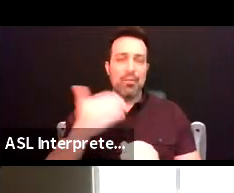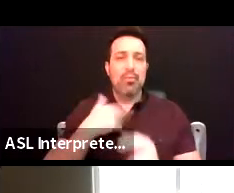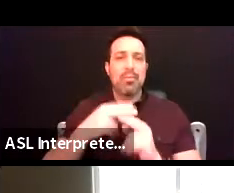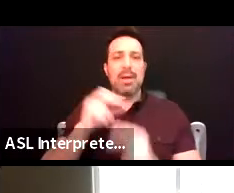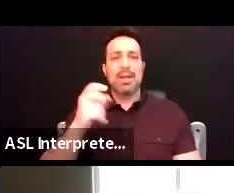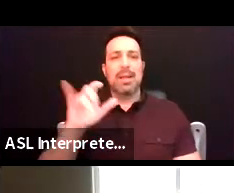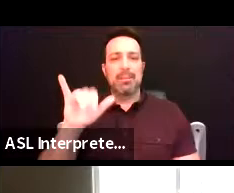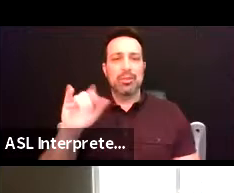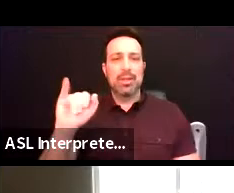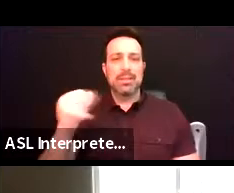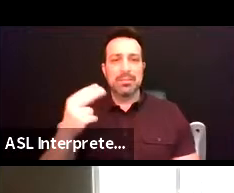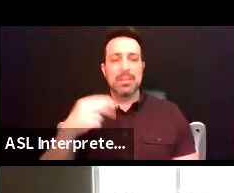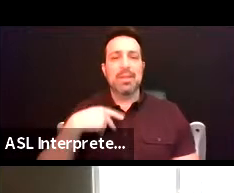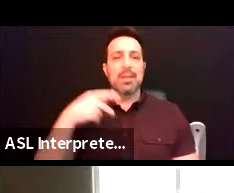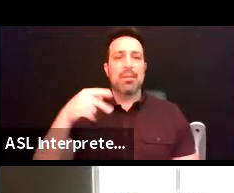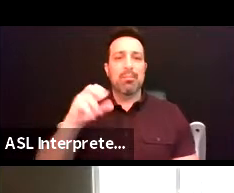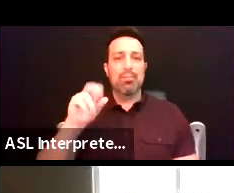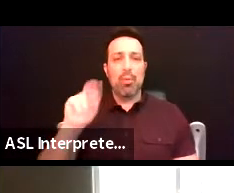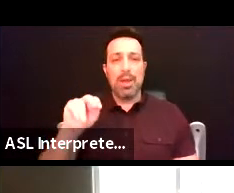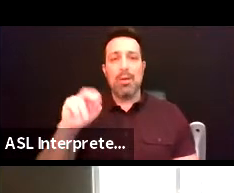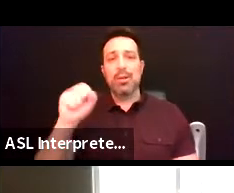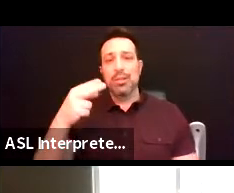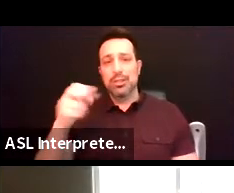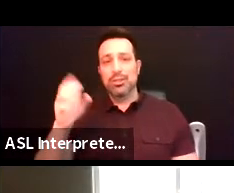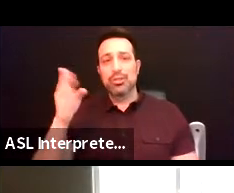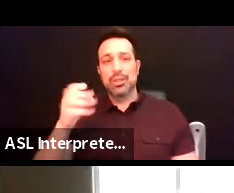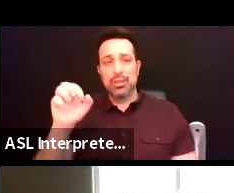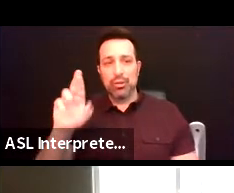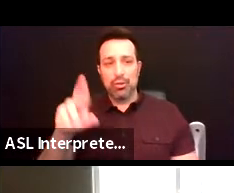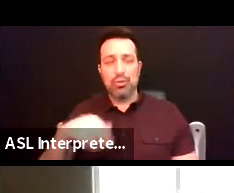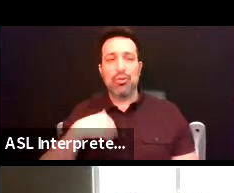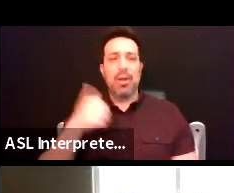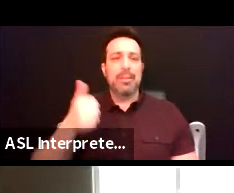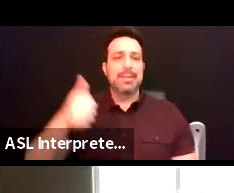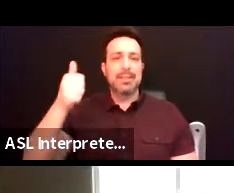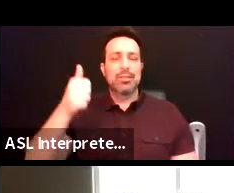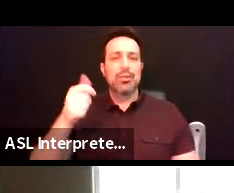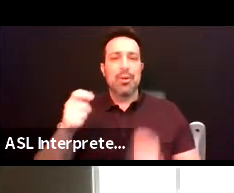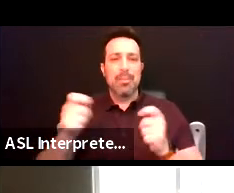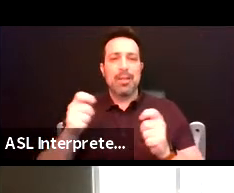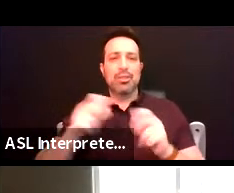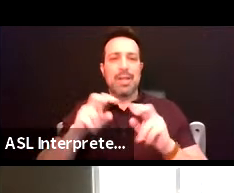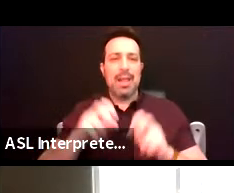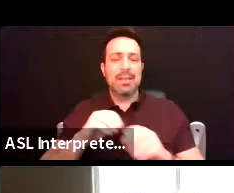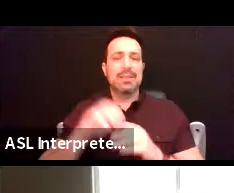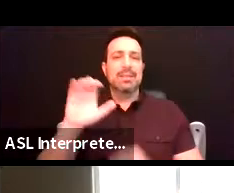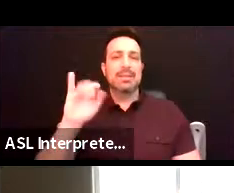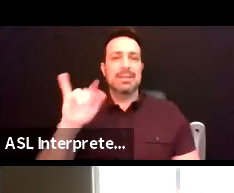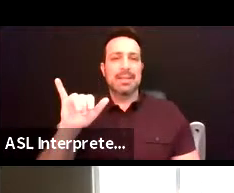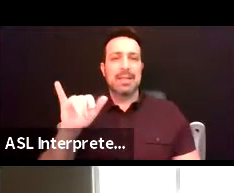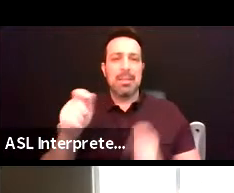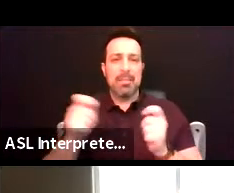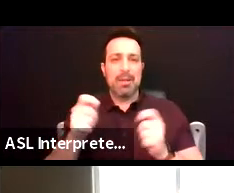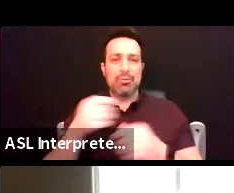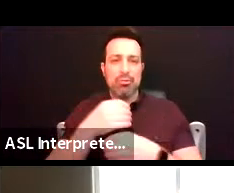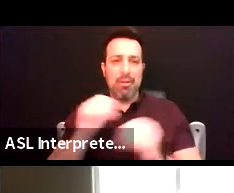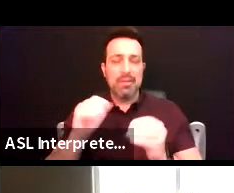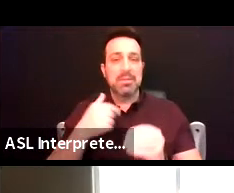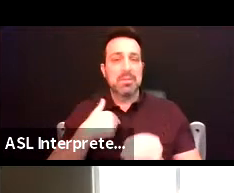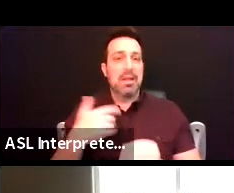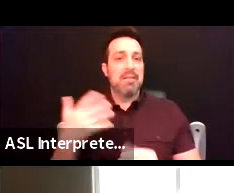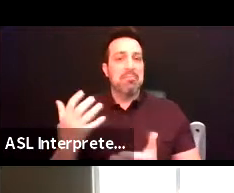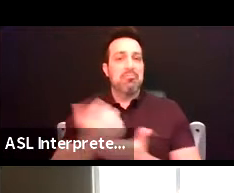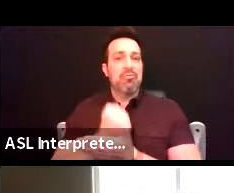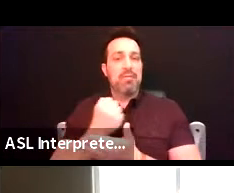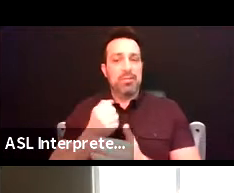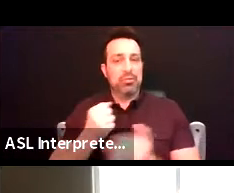Smith. My pronouns are she, her. I'm a senior management analyst in the city manager's office, but I have the privilege of